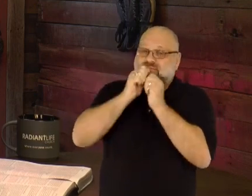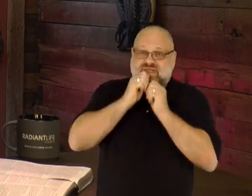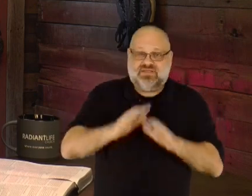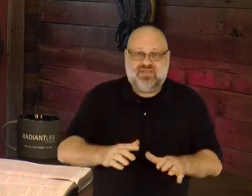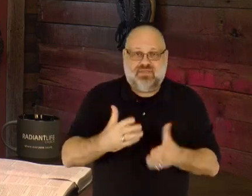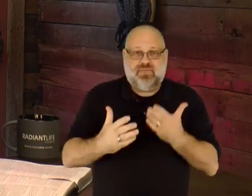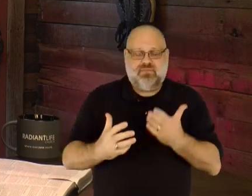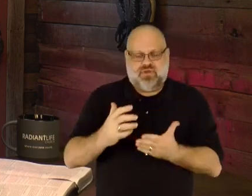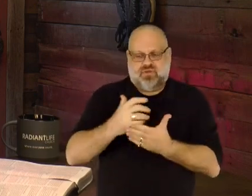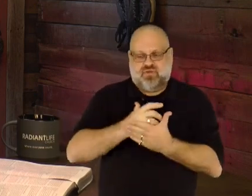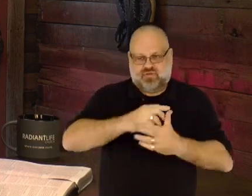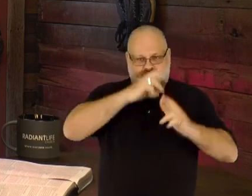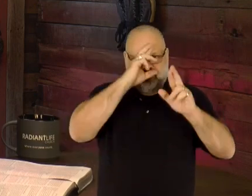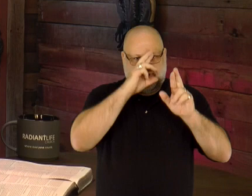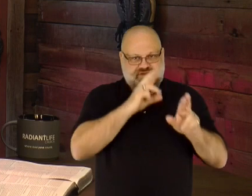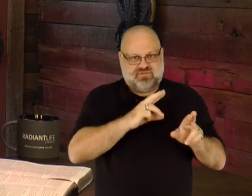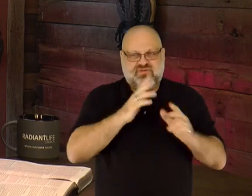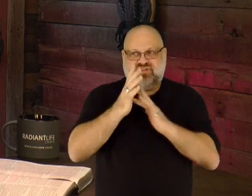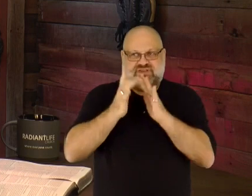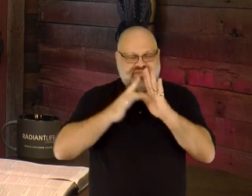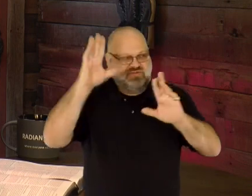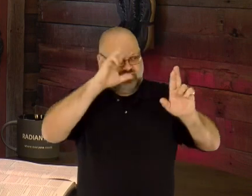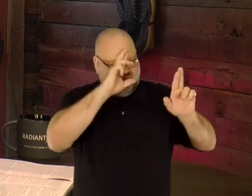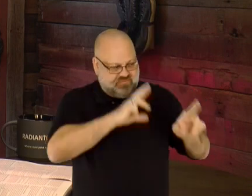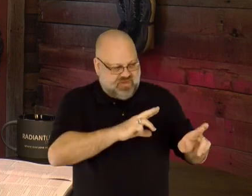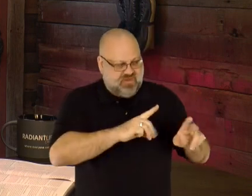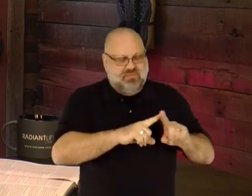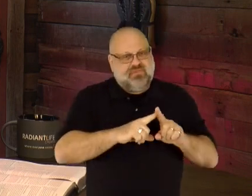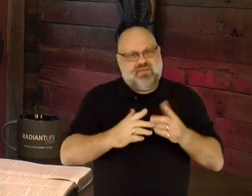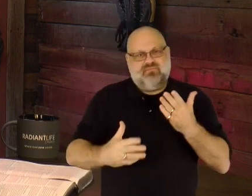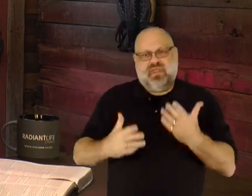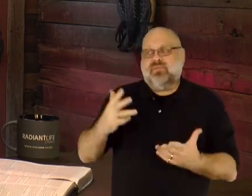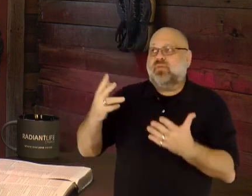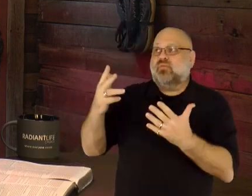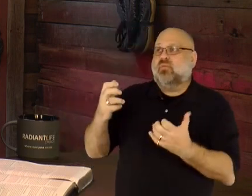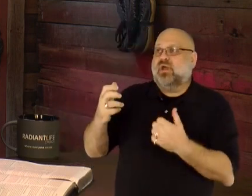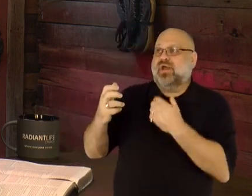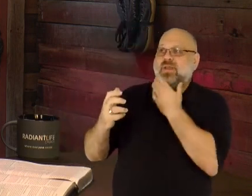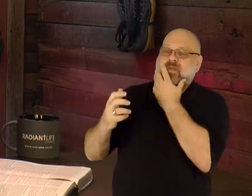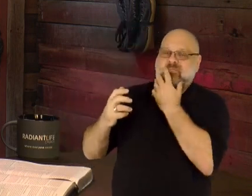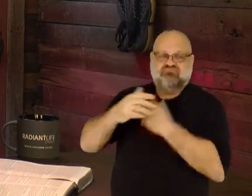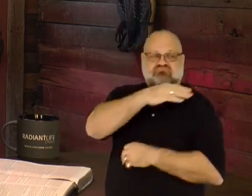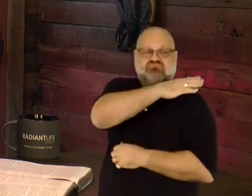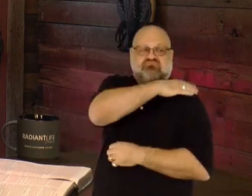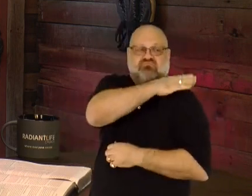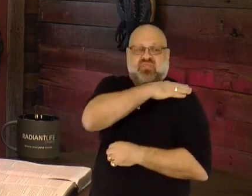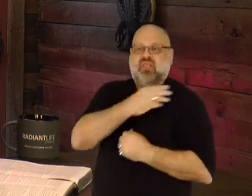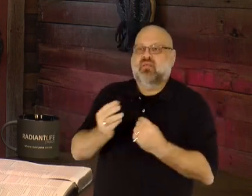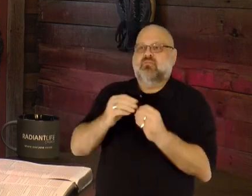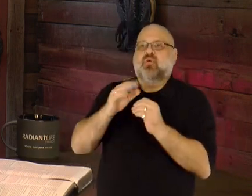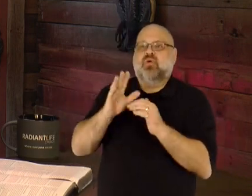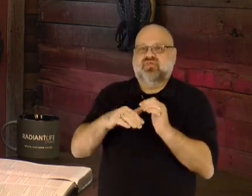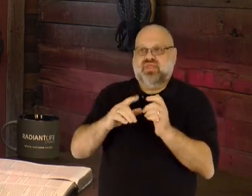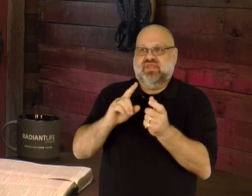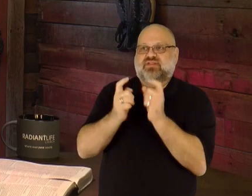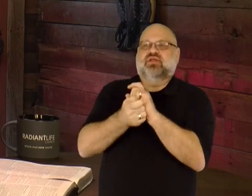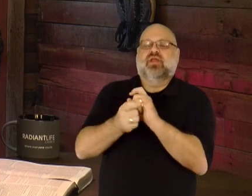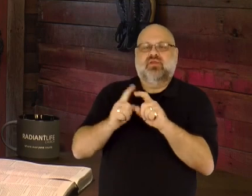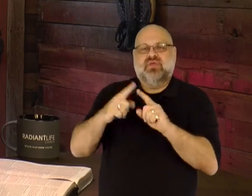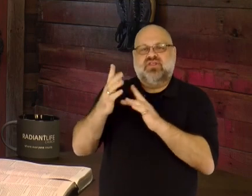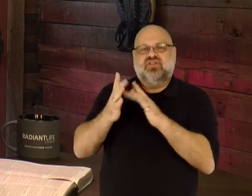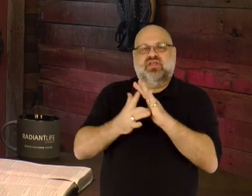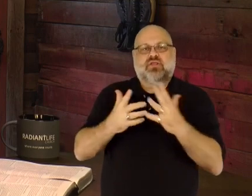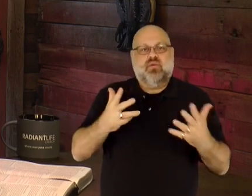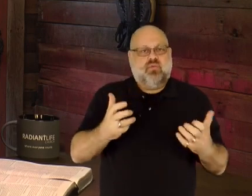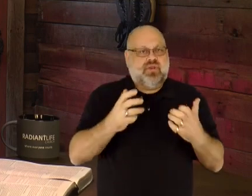to earn the respect of Jesus. He may have wanted a pat on the back more than a turnaround, but Jesus wanted